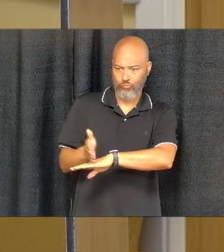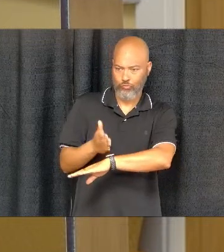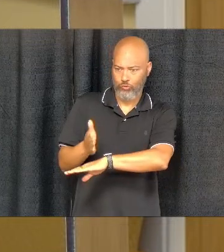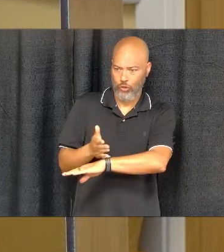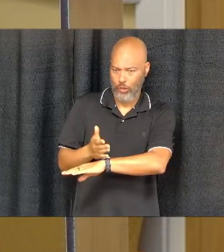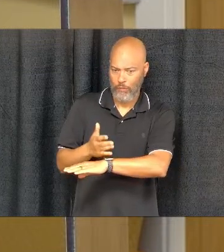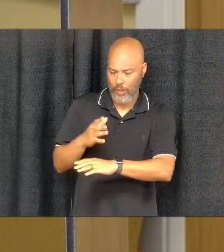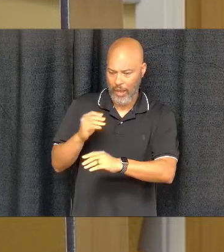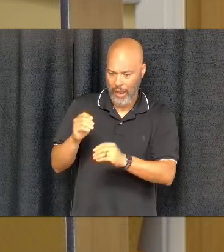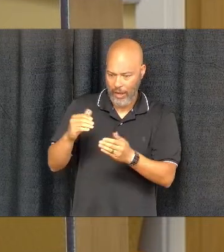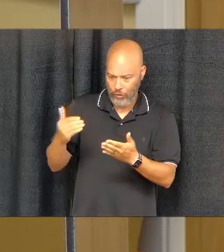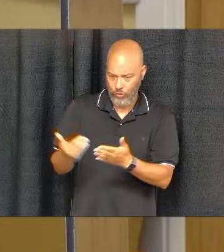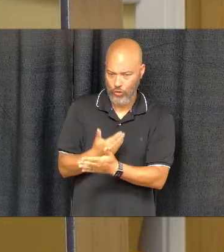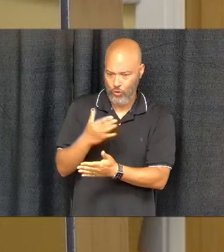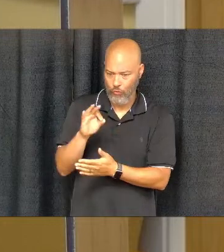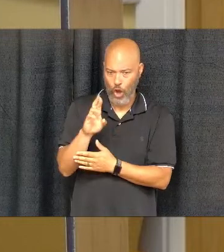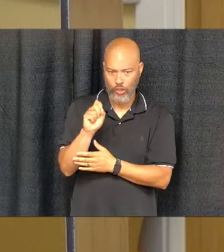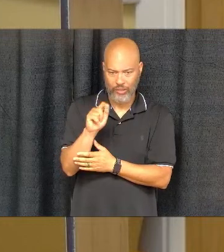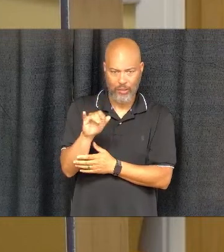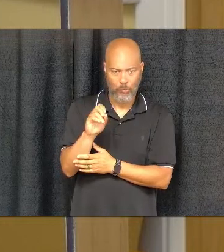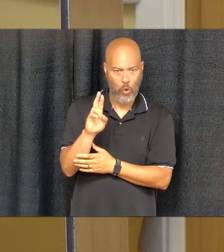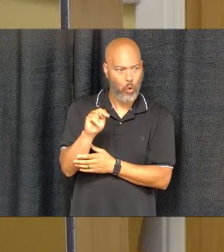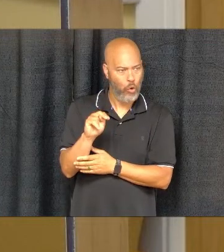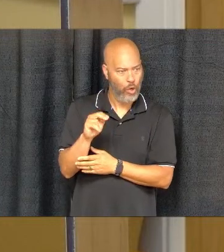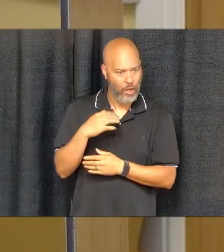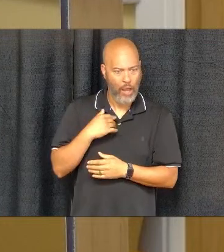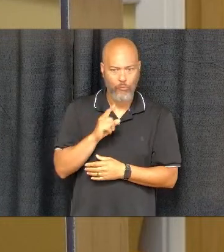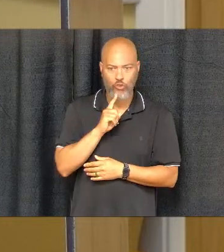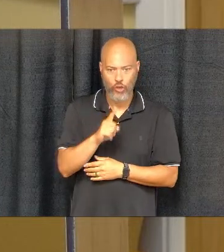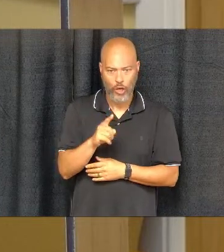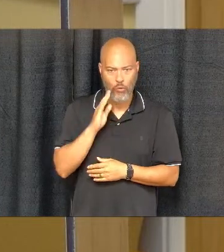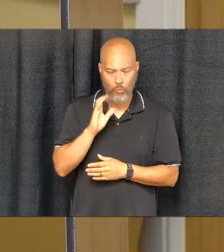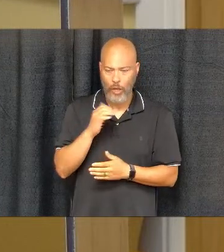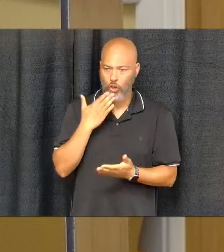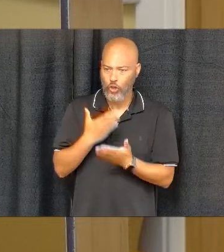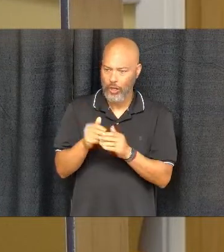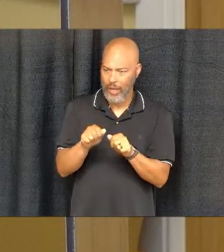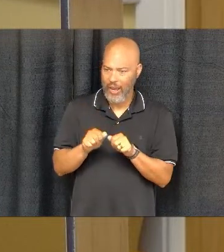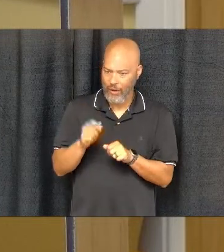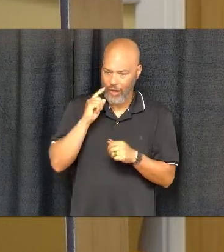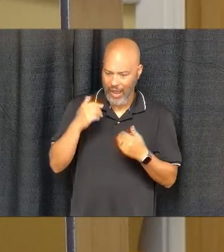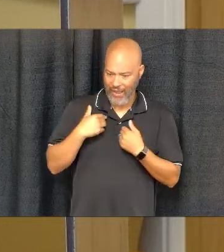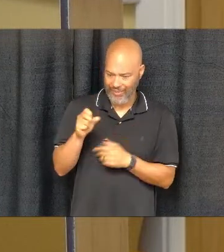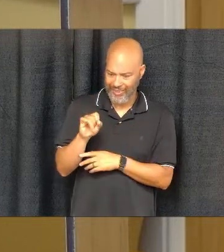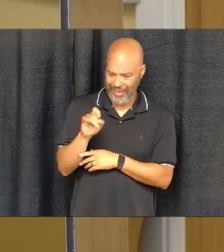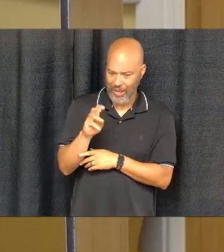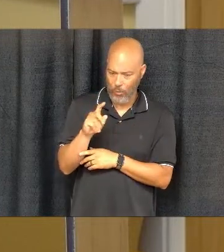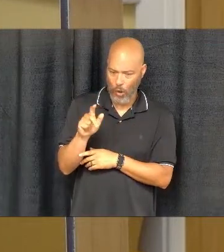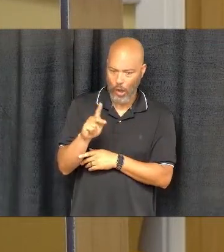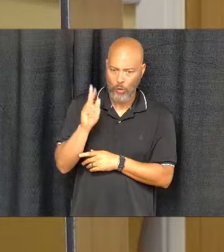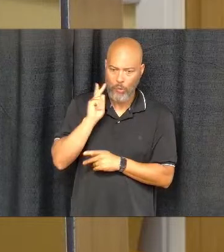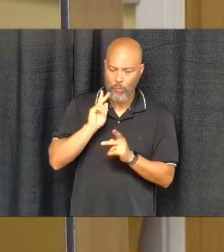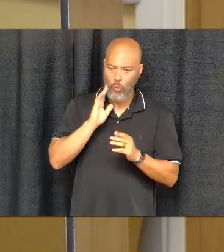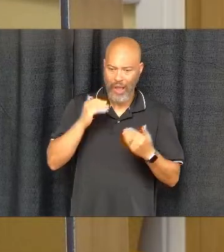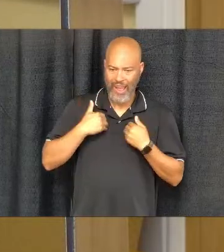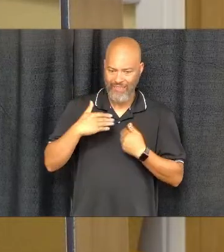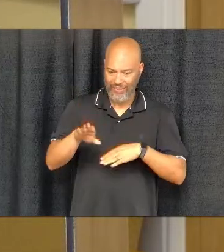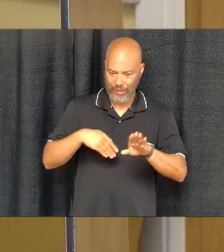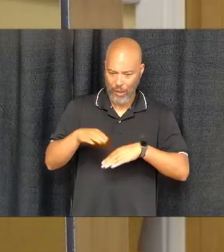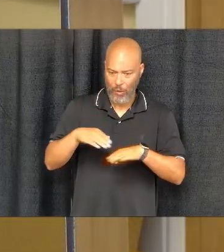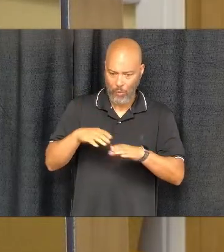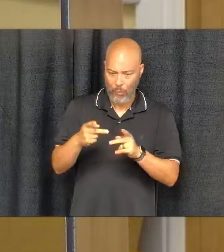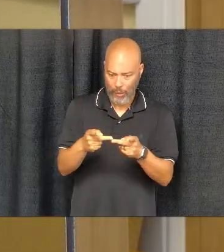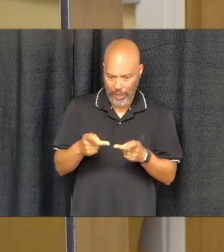and refurbish Frost Des Moines. And so I'm sure there would be a good area for sidewalks where people would be walking to there